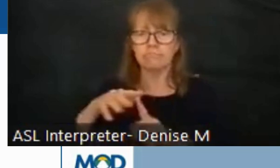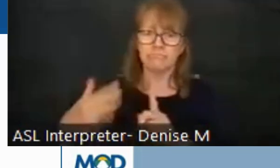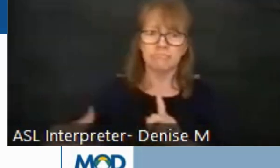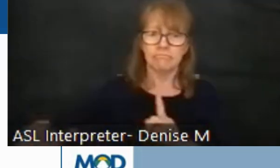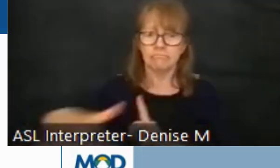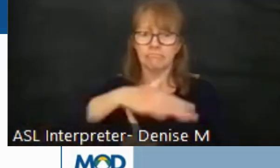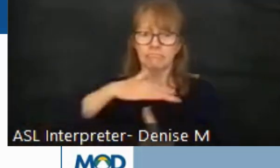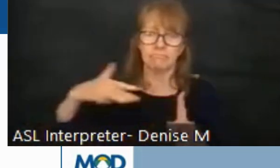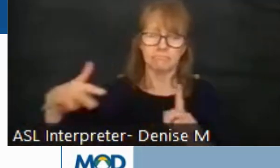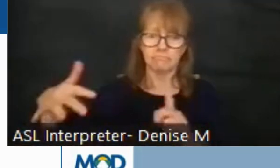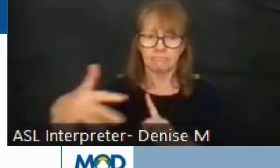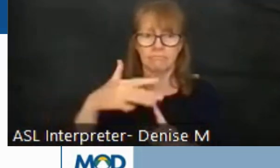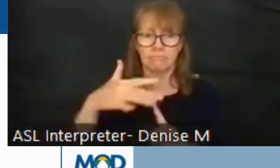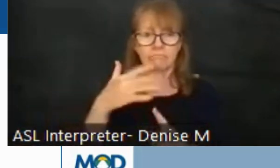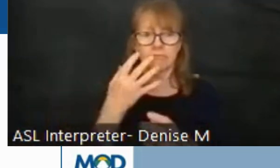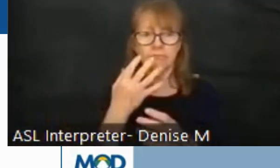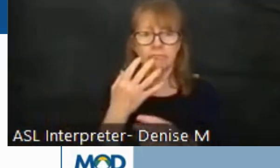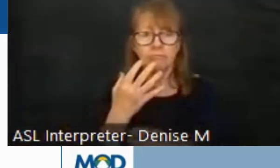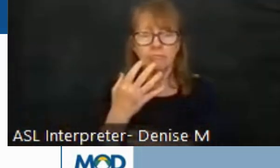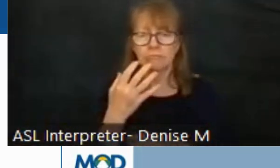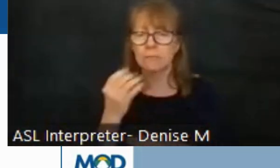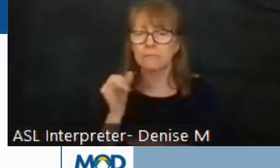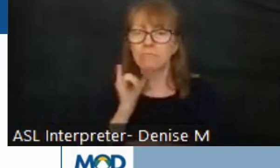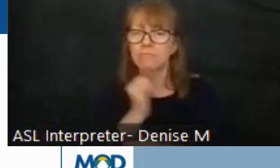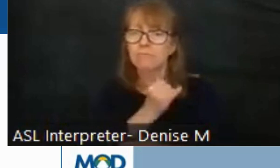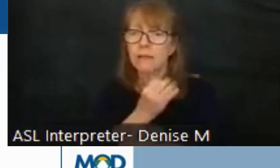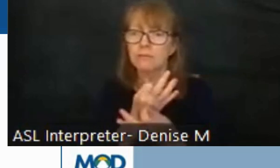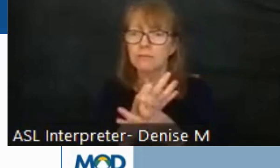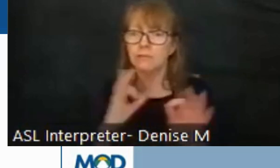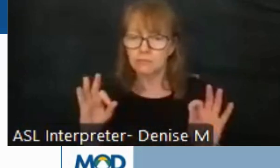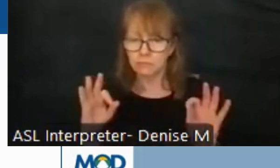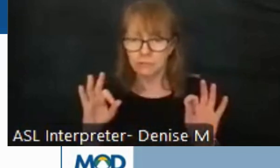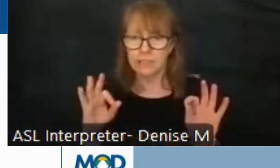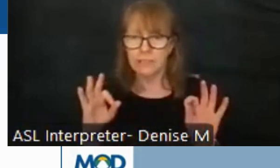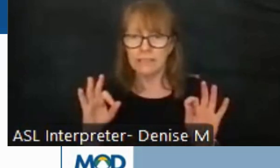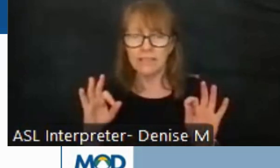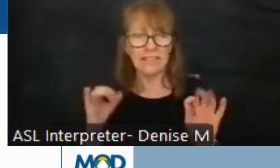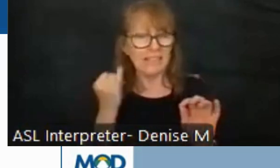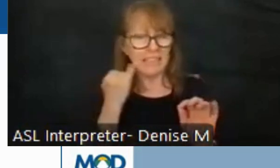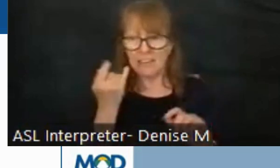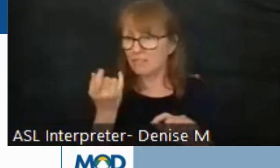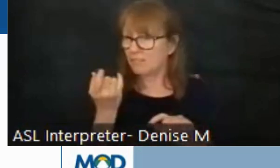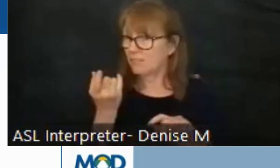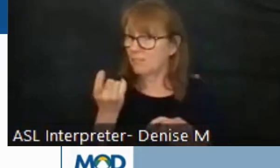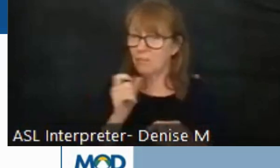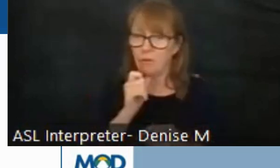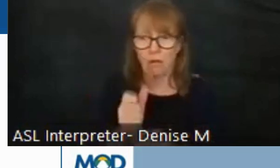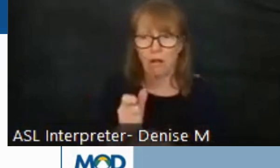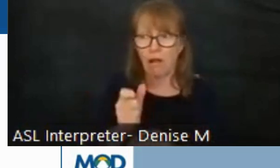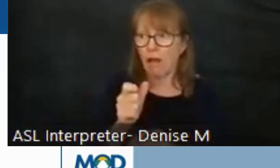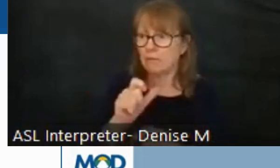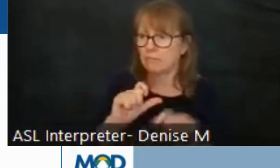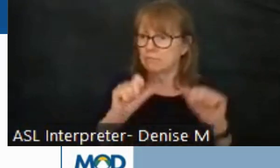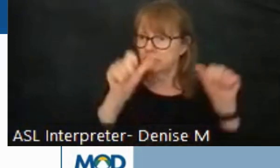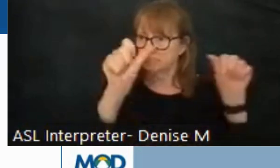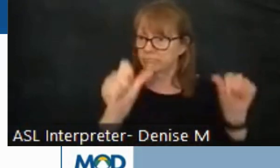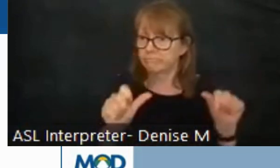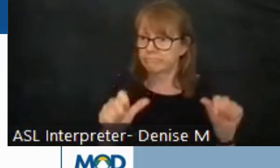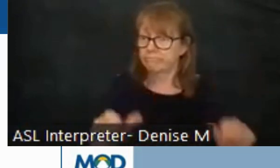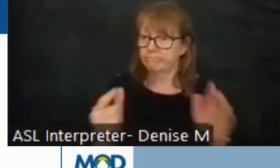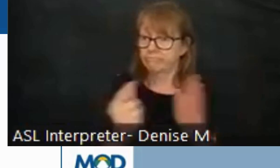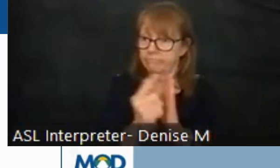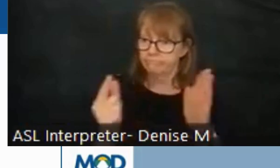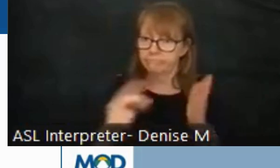offered in housing, if they're not able to to use them because of, excessive